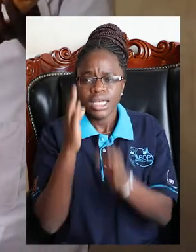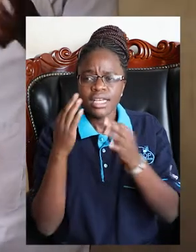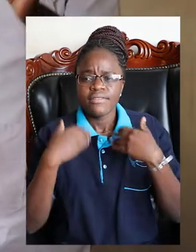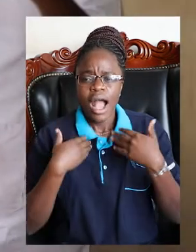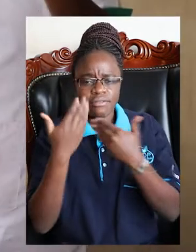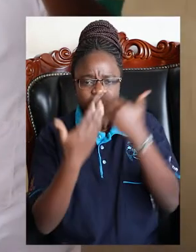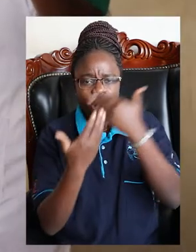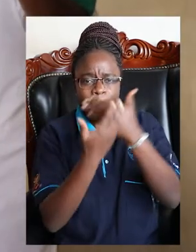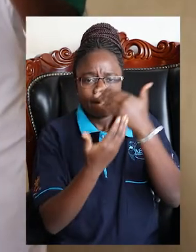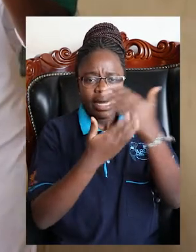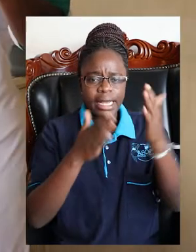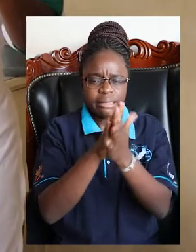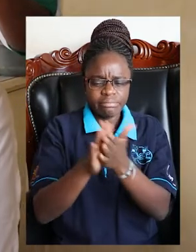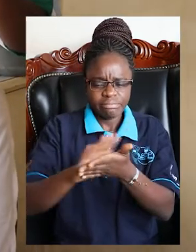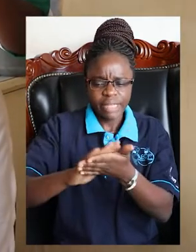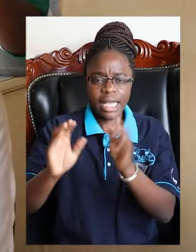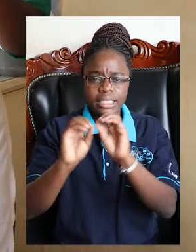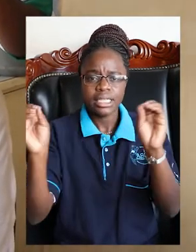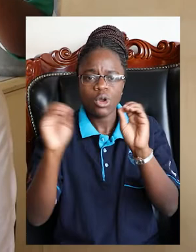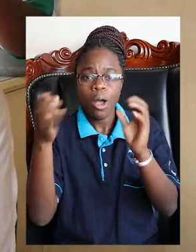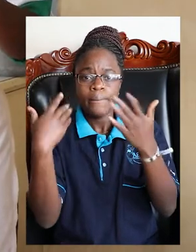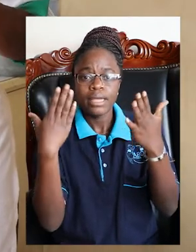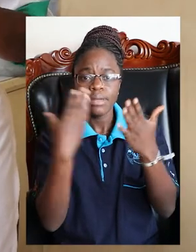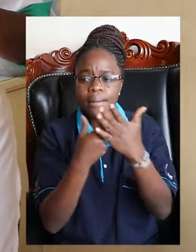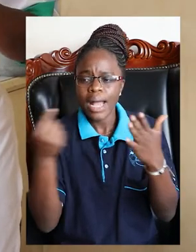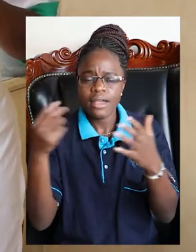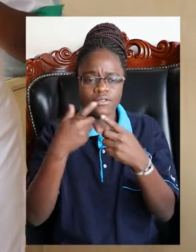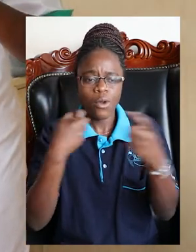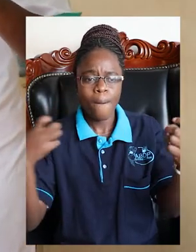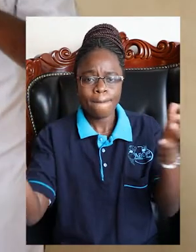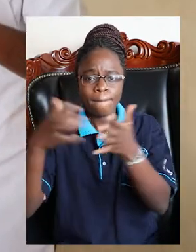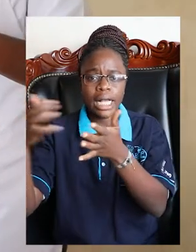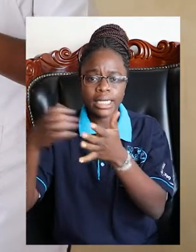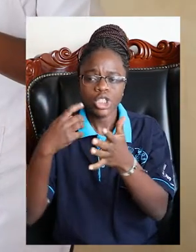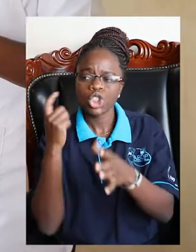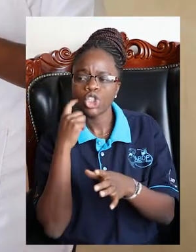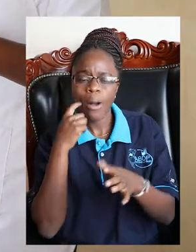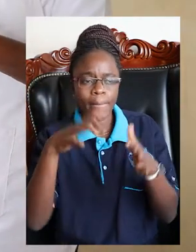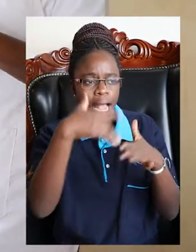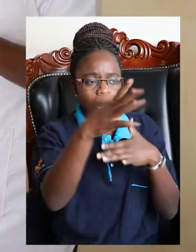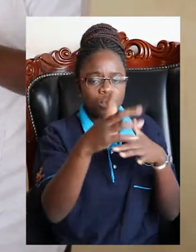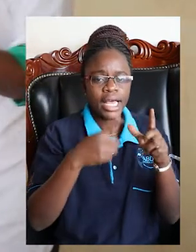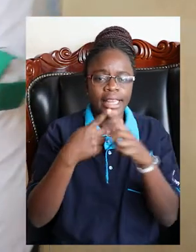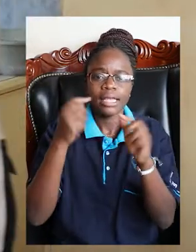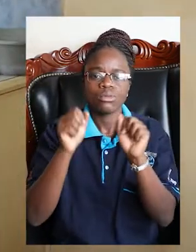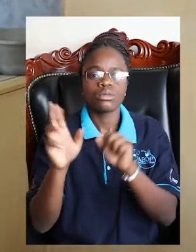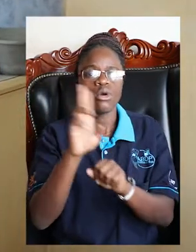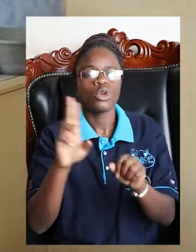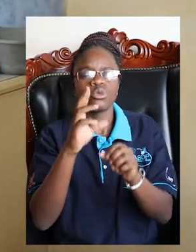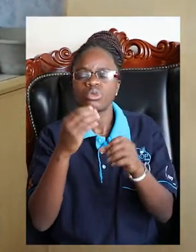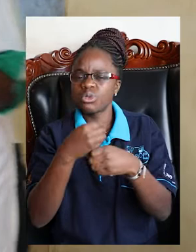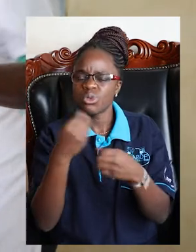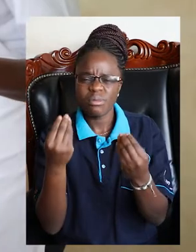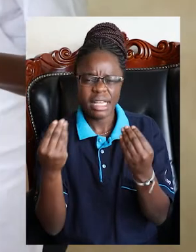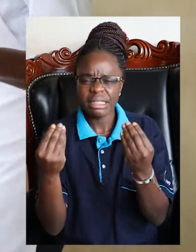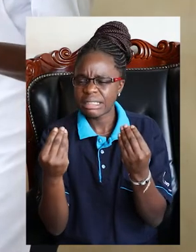bread crumbs, you can just use the fresh bread, or you can buy scones to the market and you make your own fresh the bread crumbs. Easy